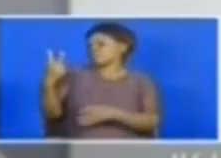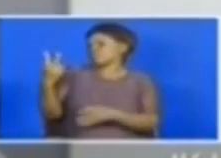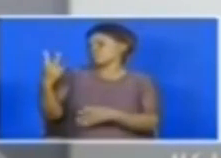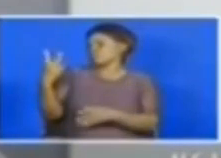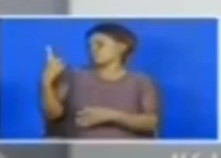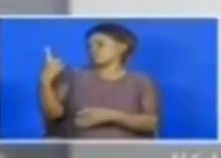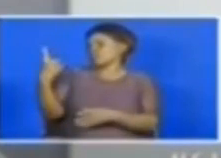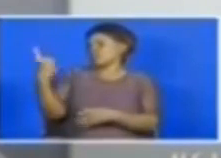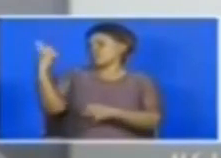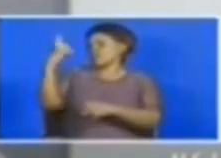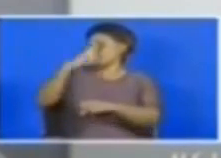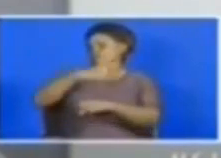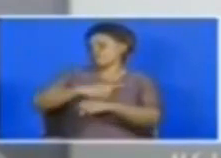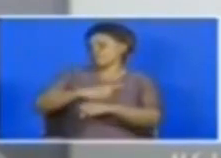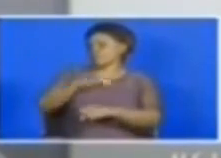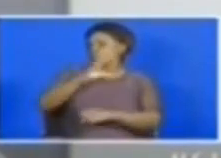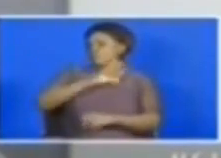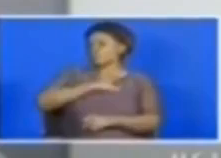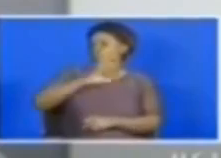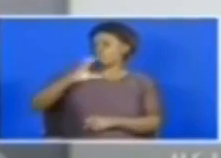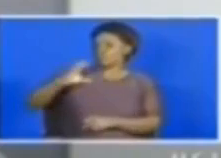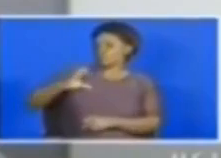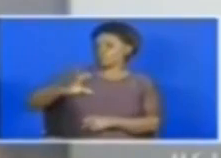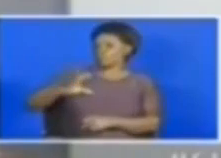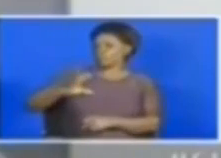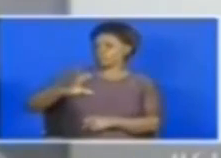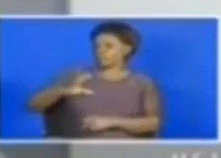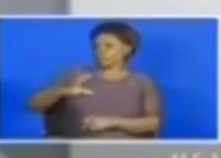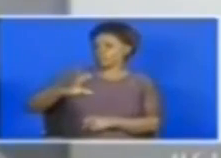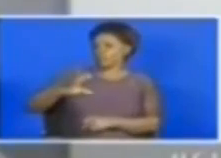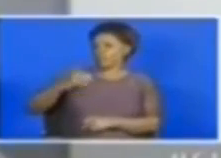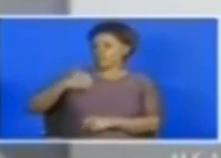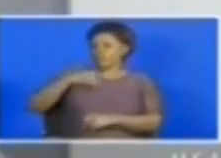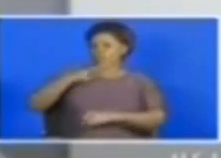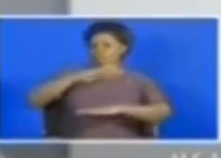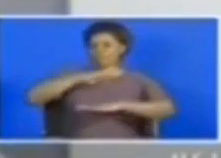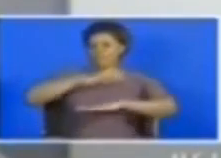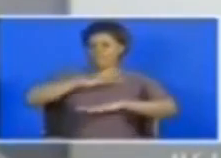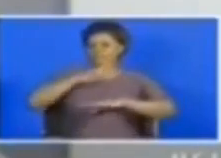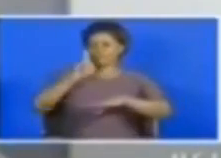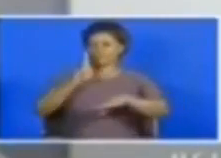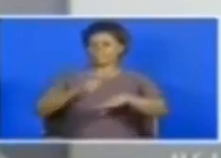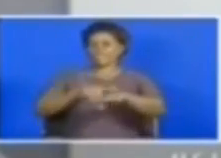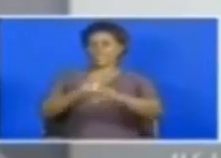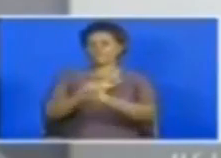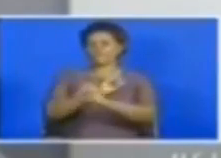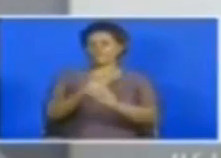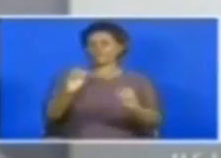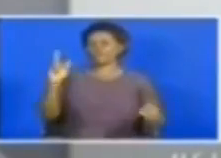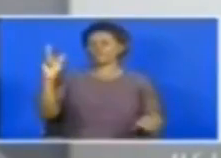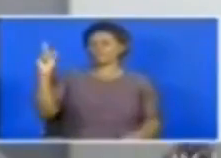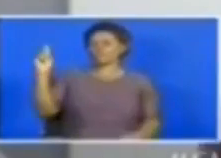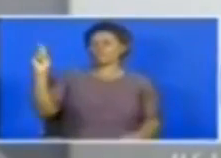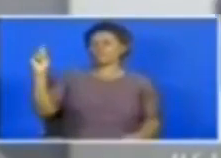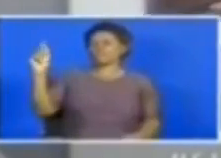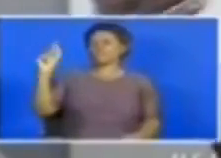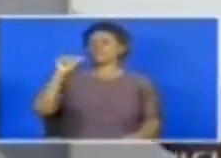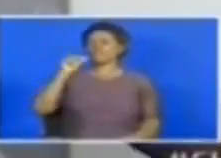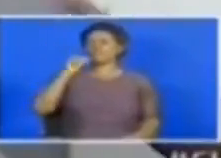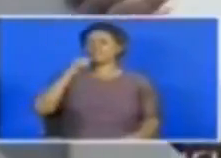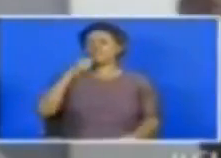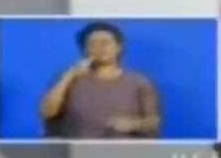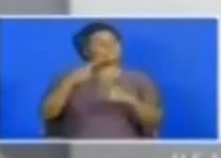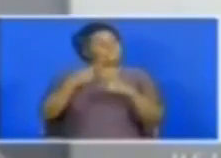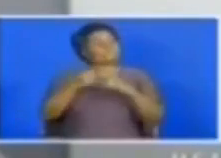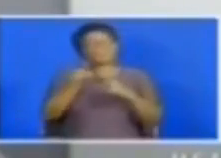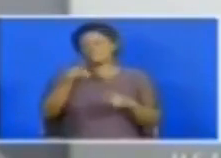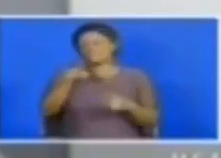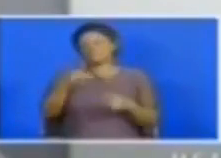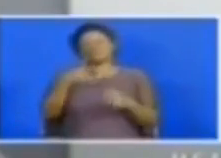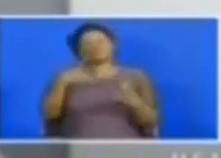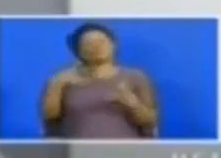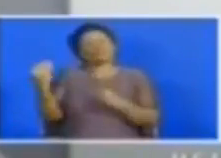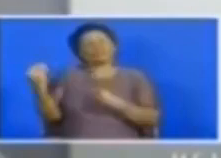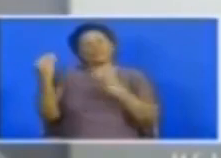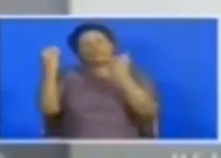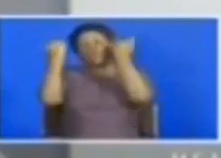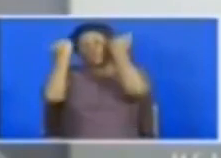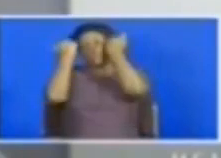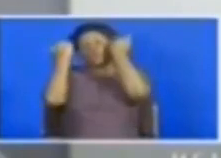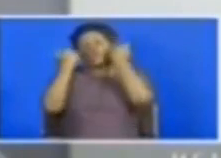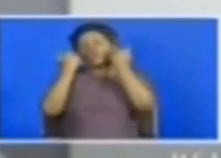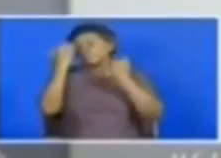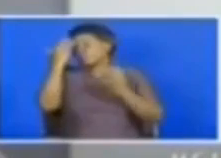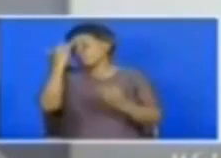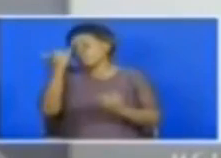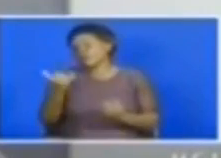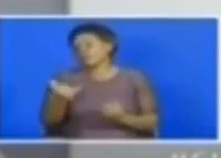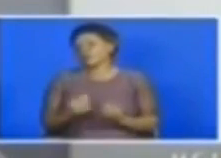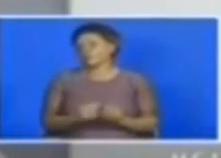days to go, when the commission itself has said that there's not enough time to tender afresh, but then going into an appeal at the